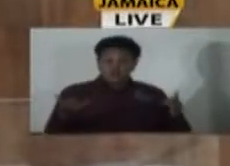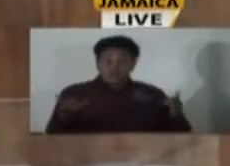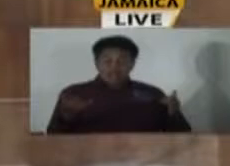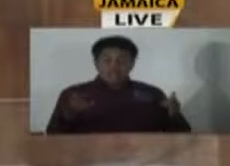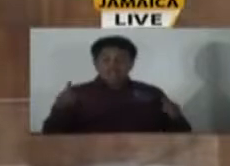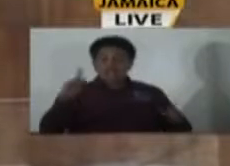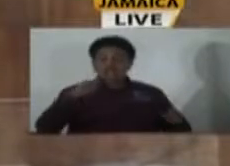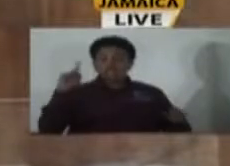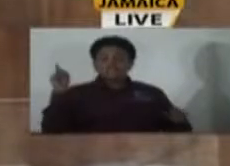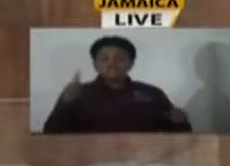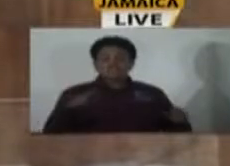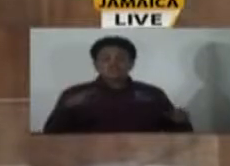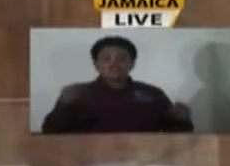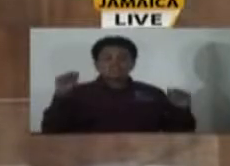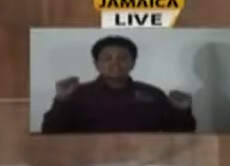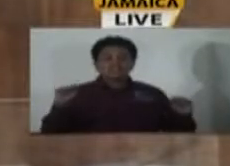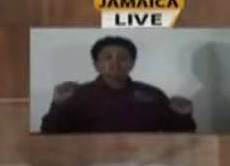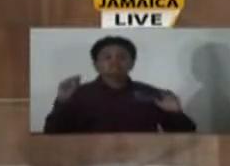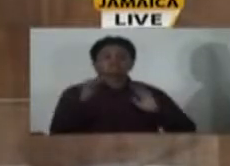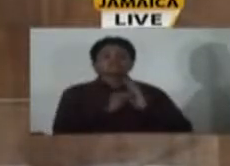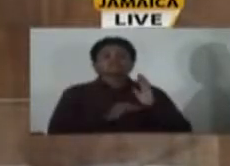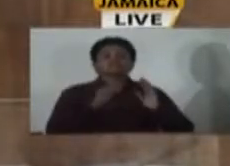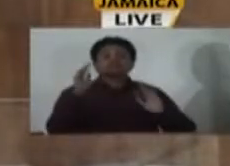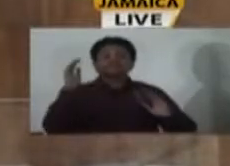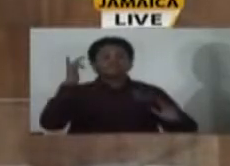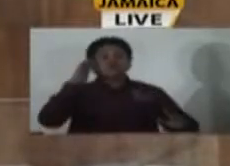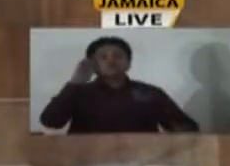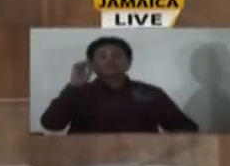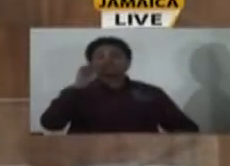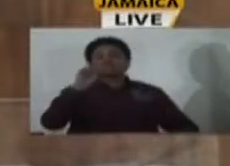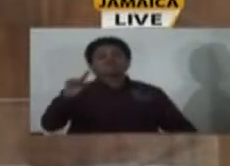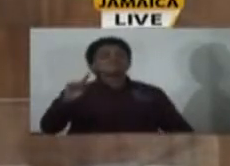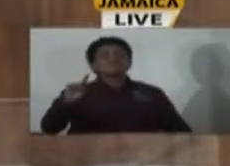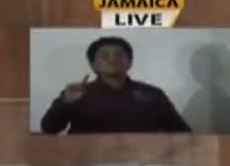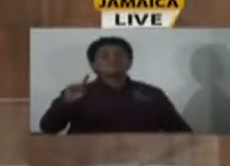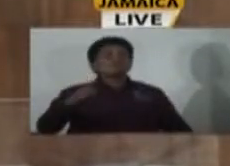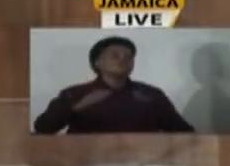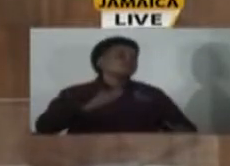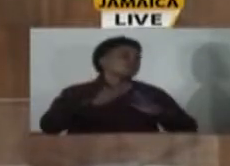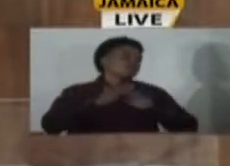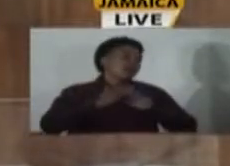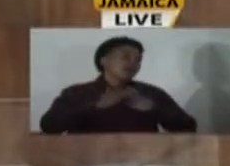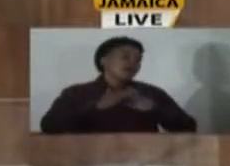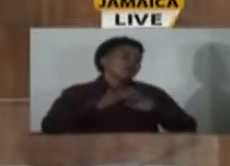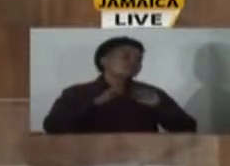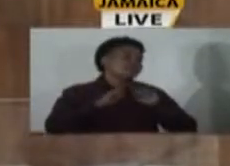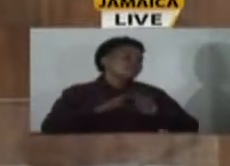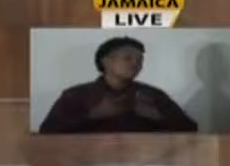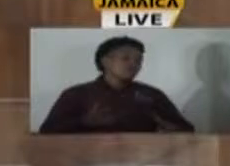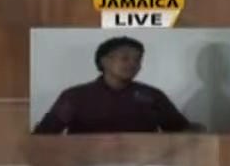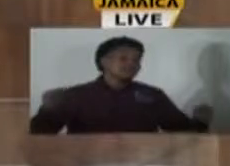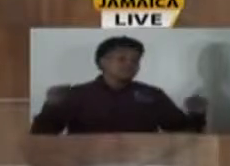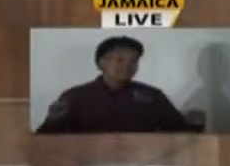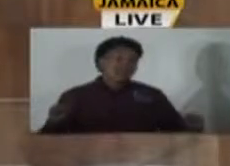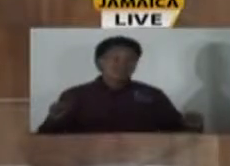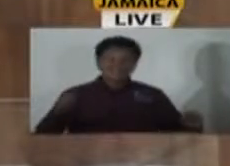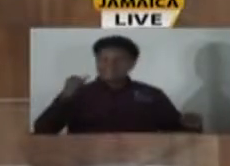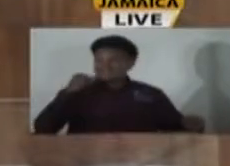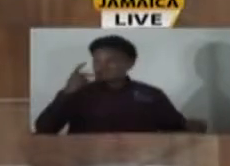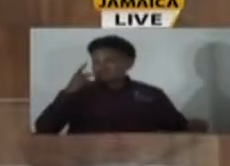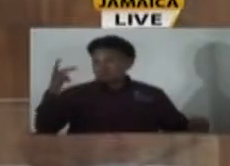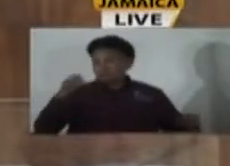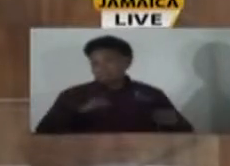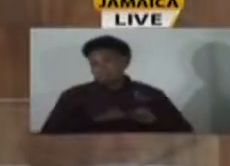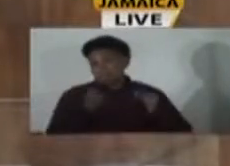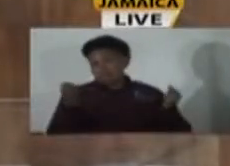order can be made, it can ban or restrict a whole range of things And if the public breach